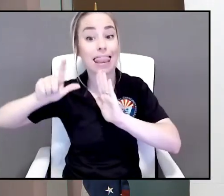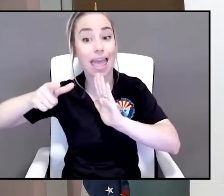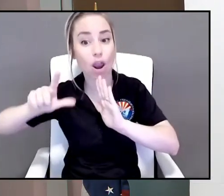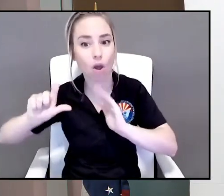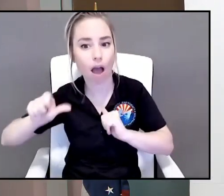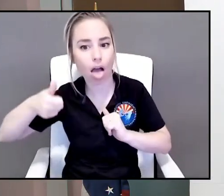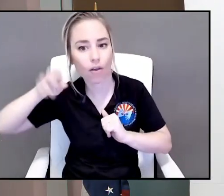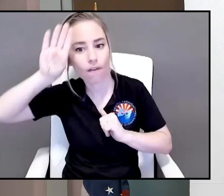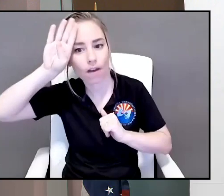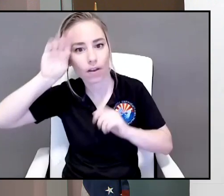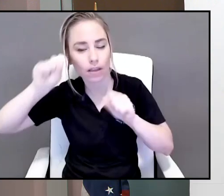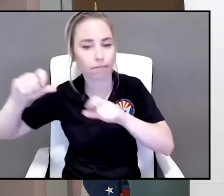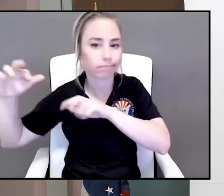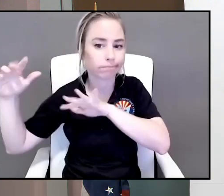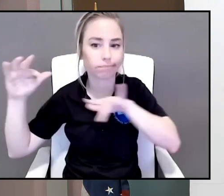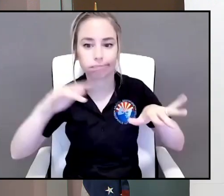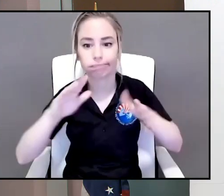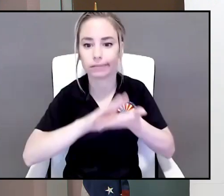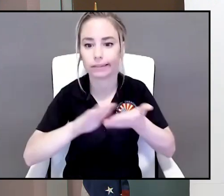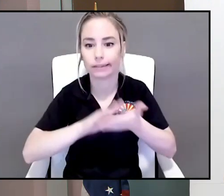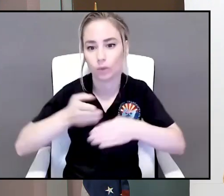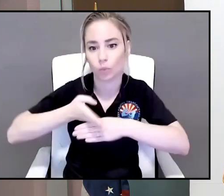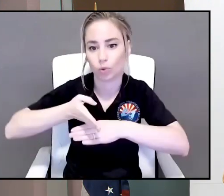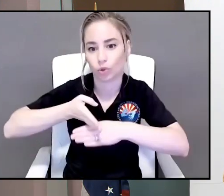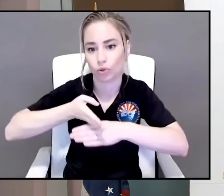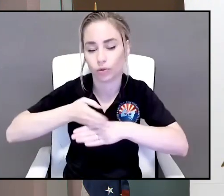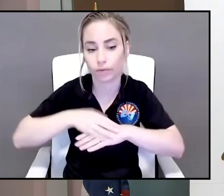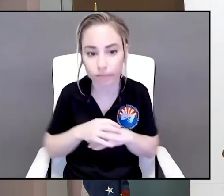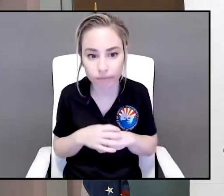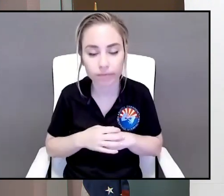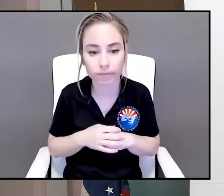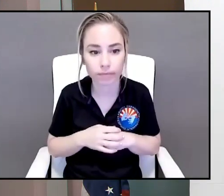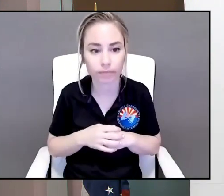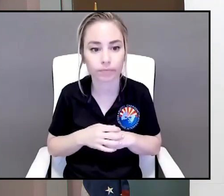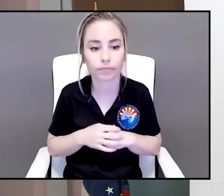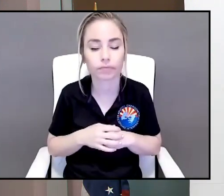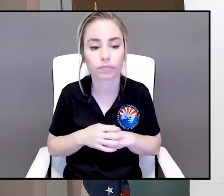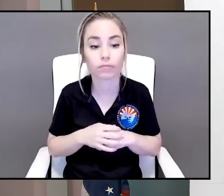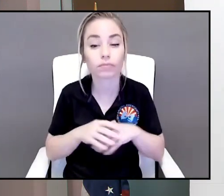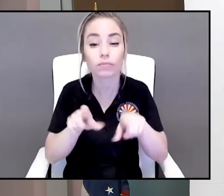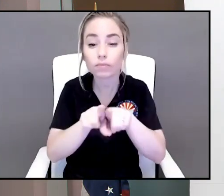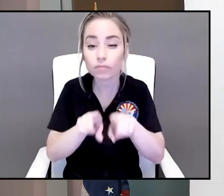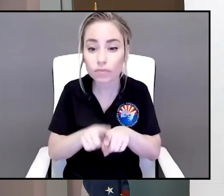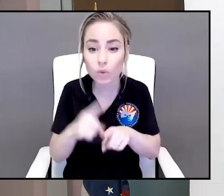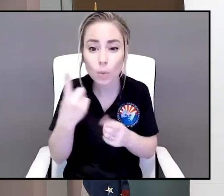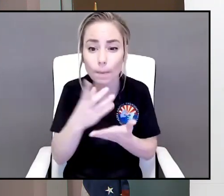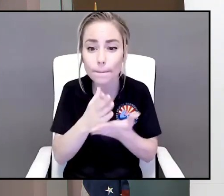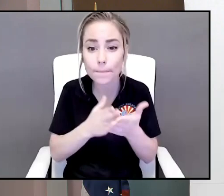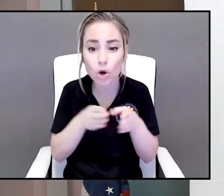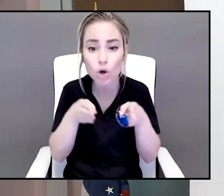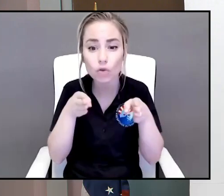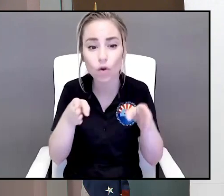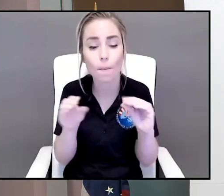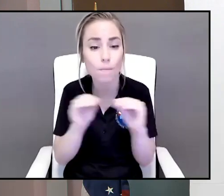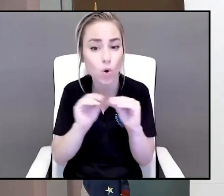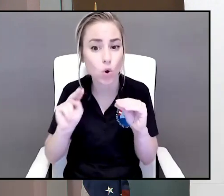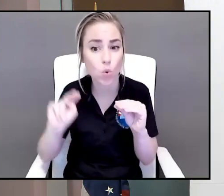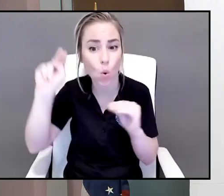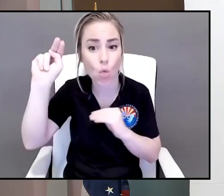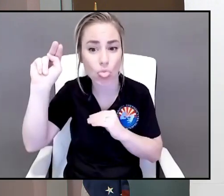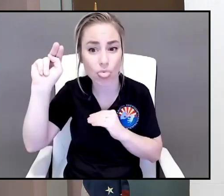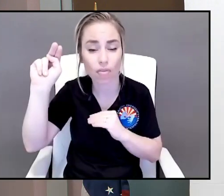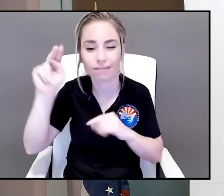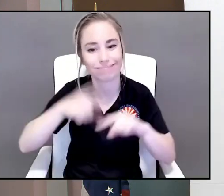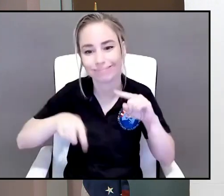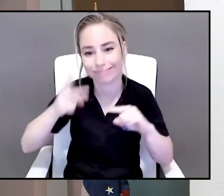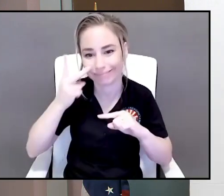and do what they need to. There's also a little section of road that's further to the north off of the map. It's on